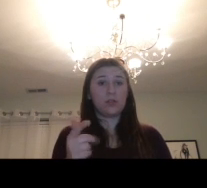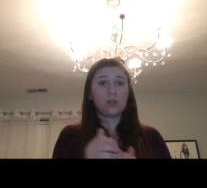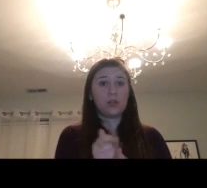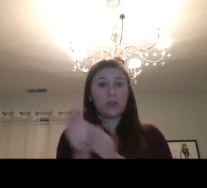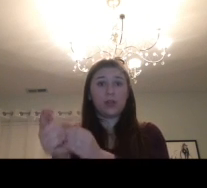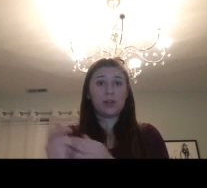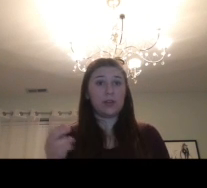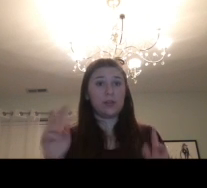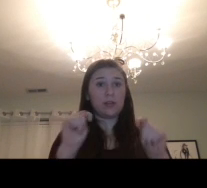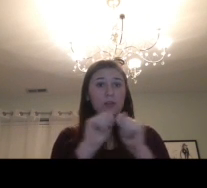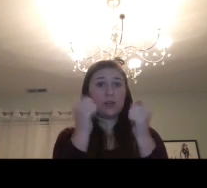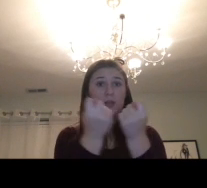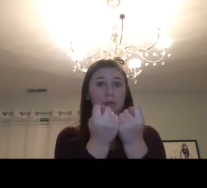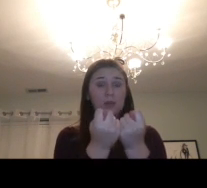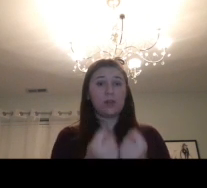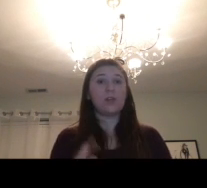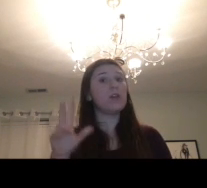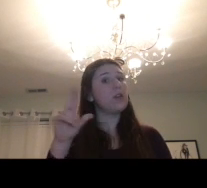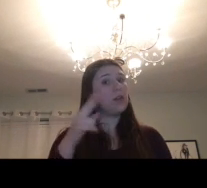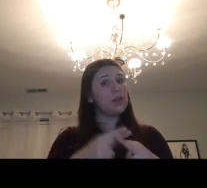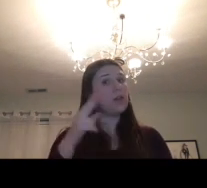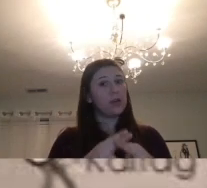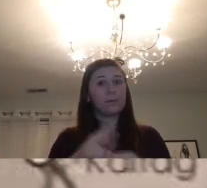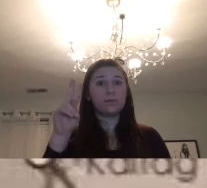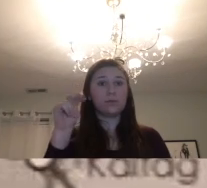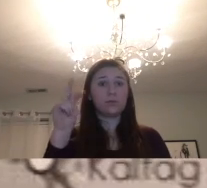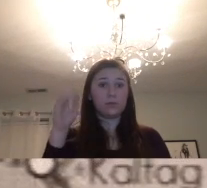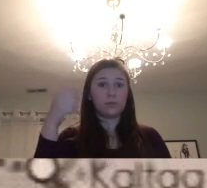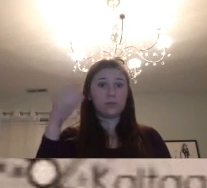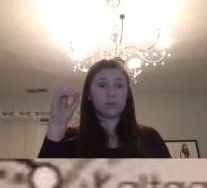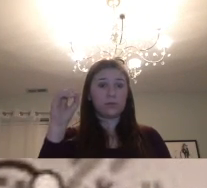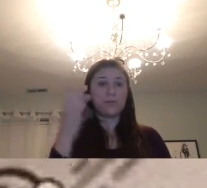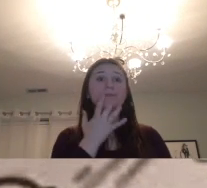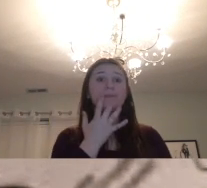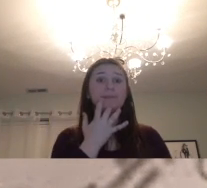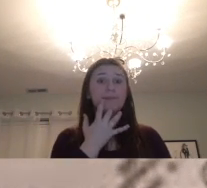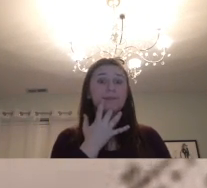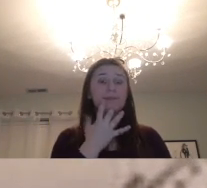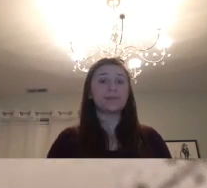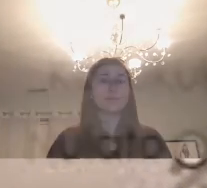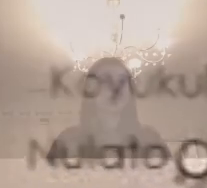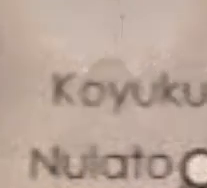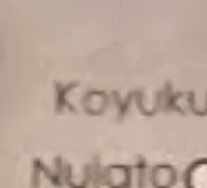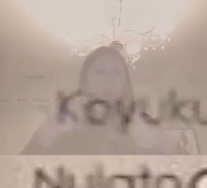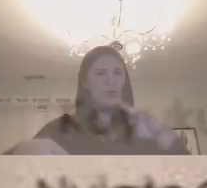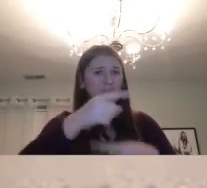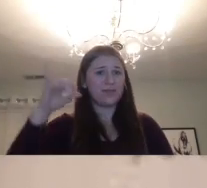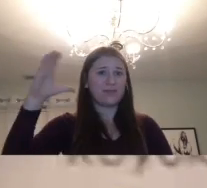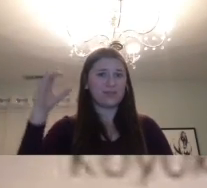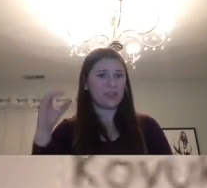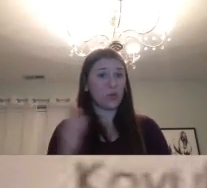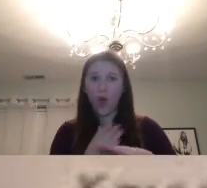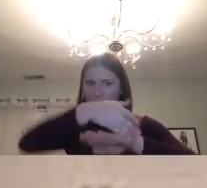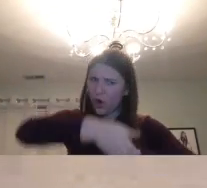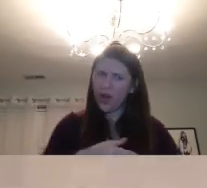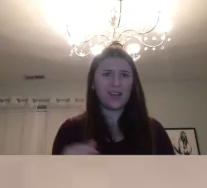His lead dog Togo was a racing dog, and his personal favorite. He He had the difficult choice of whether he should go around Norton